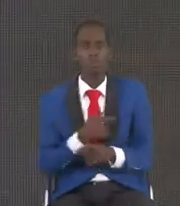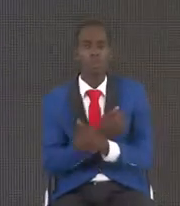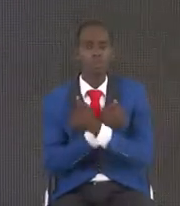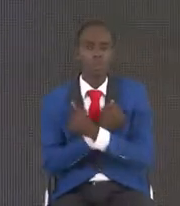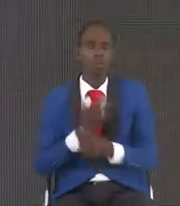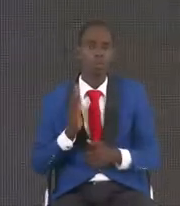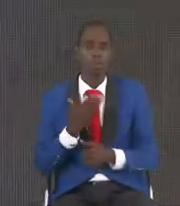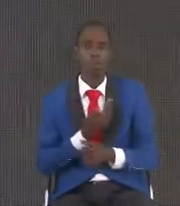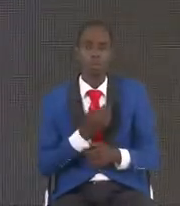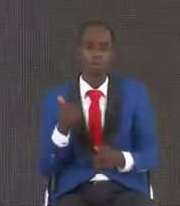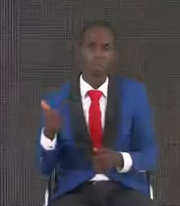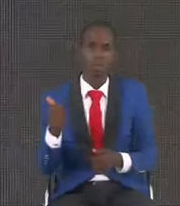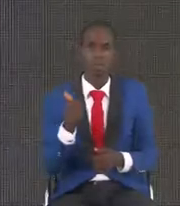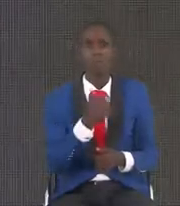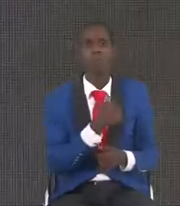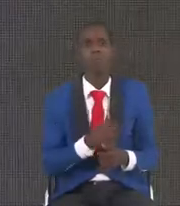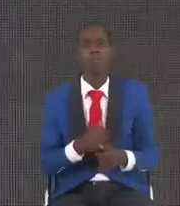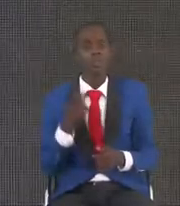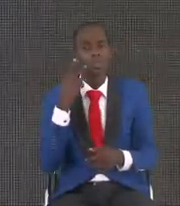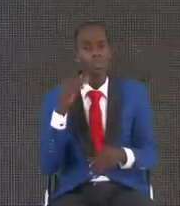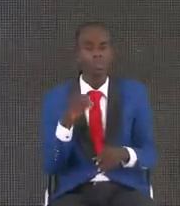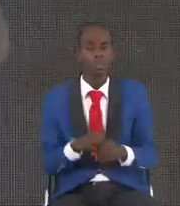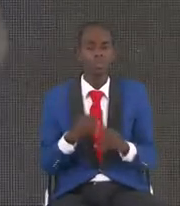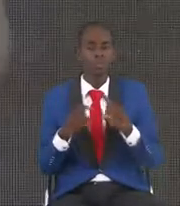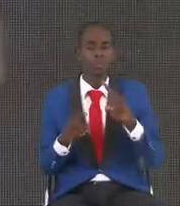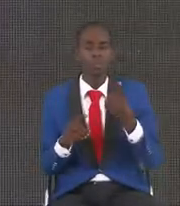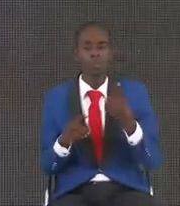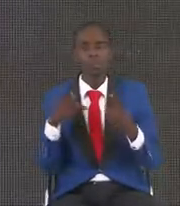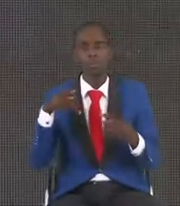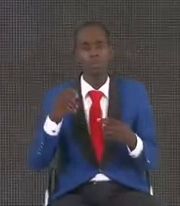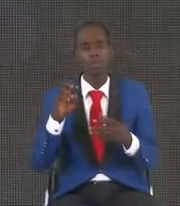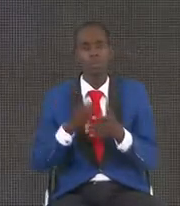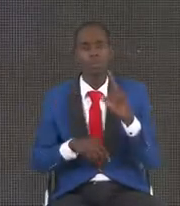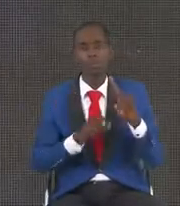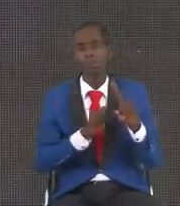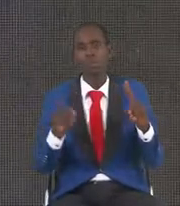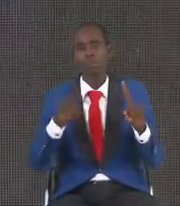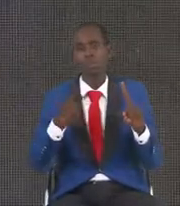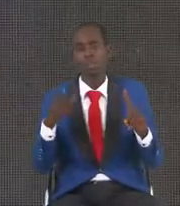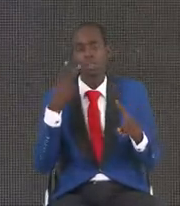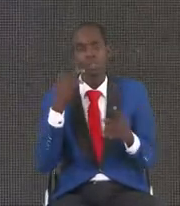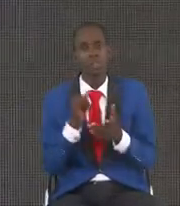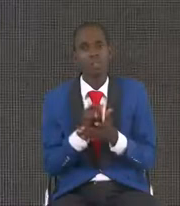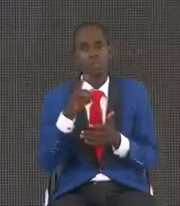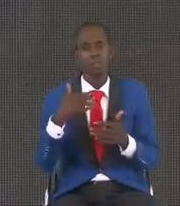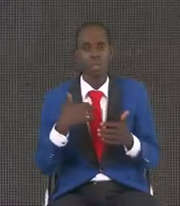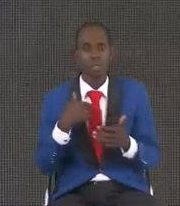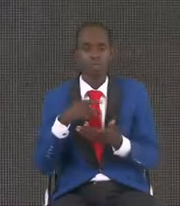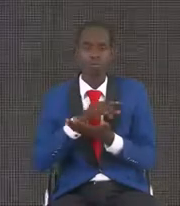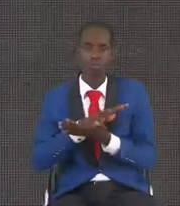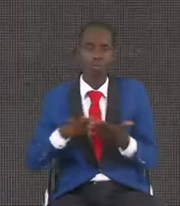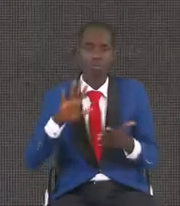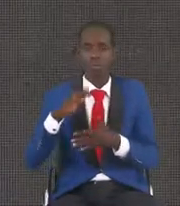1 Peter chapter 1, verse 22. Seeing ye have purified your souls in obeying the